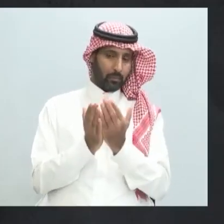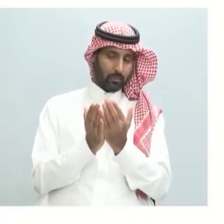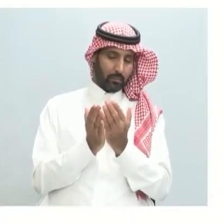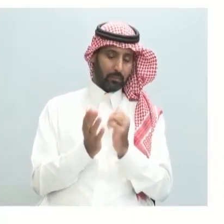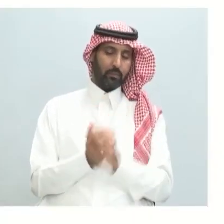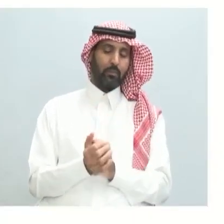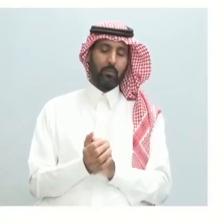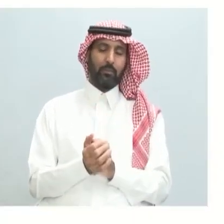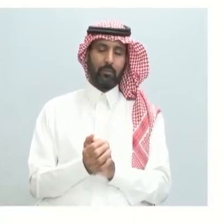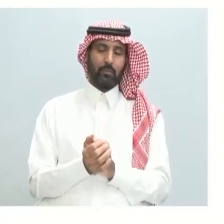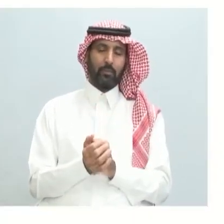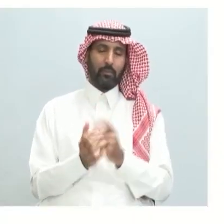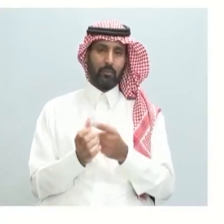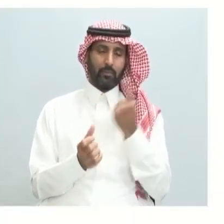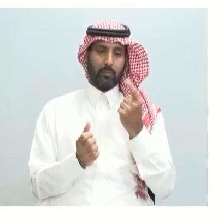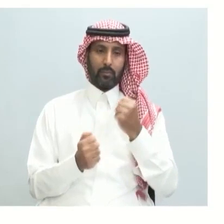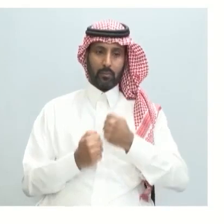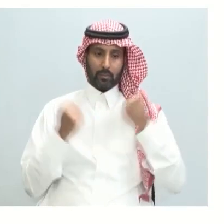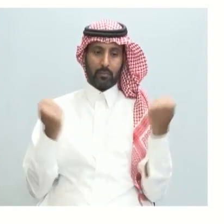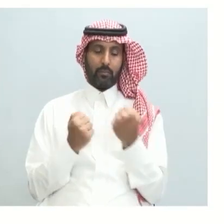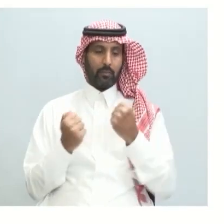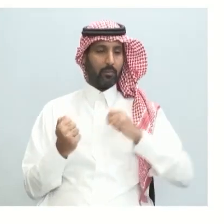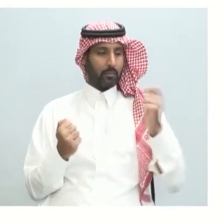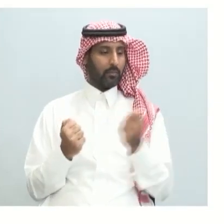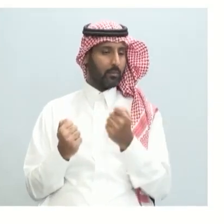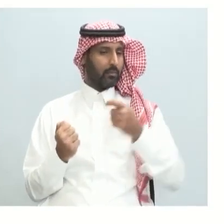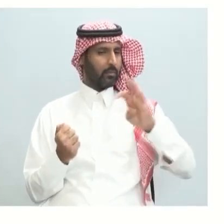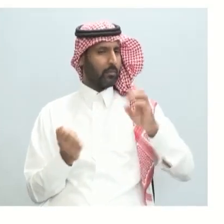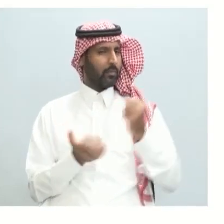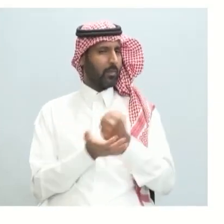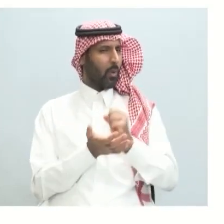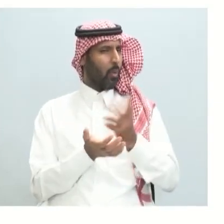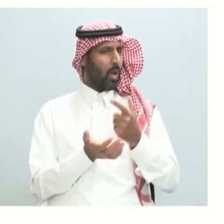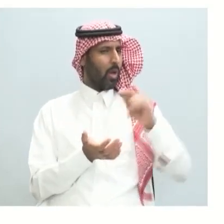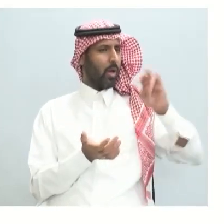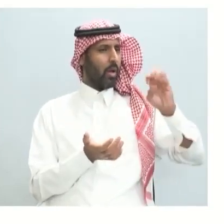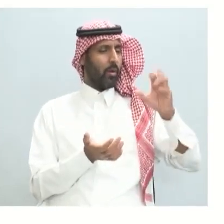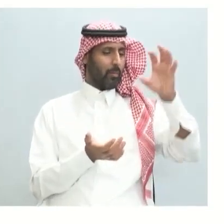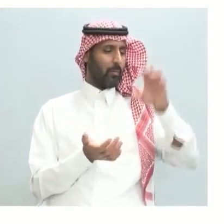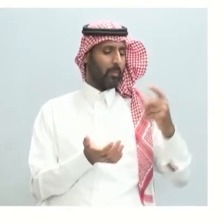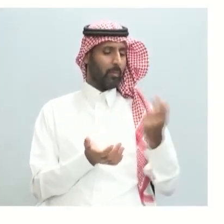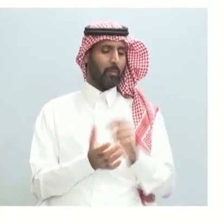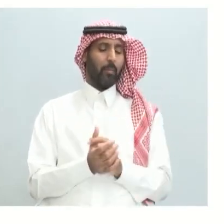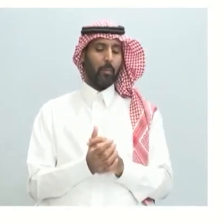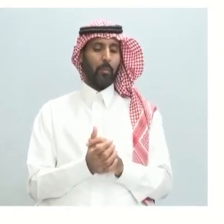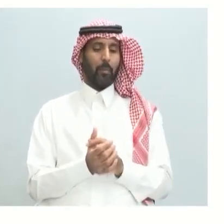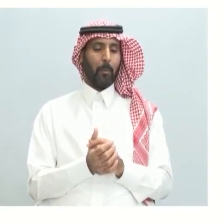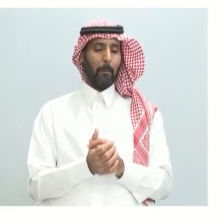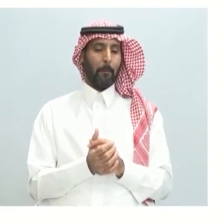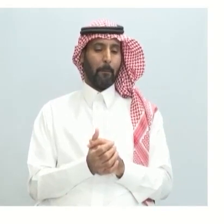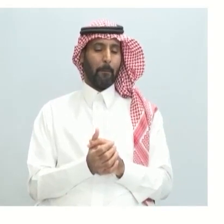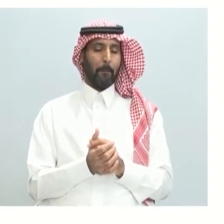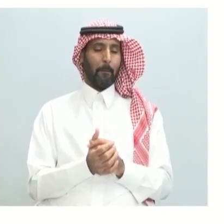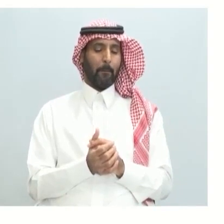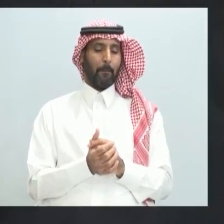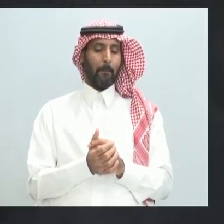the first exercise. Write the missing letters. So we have 8 words